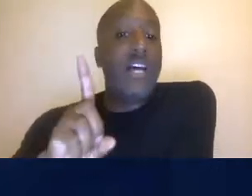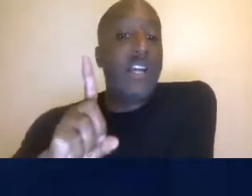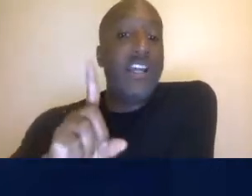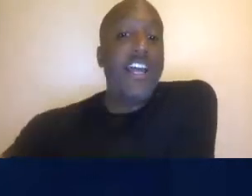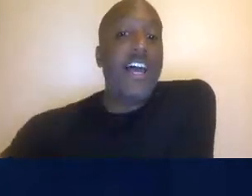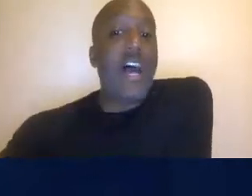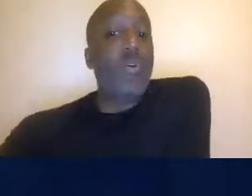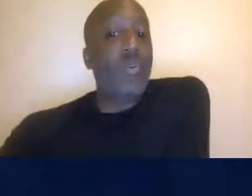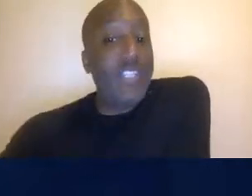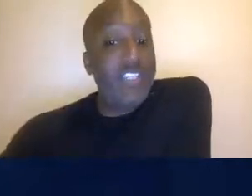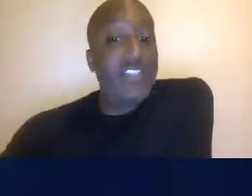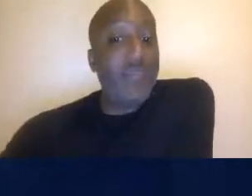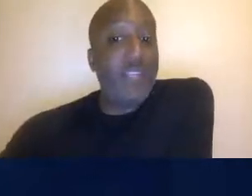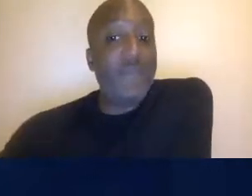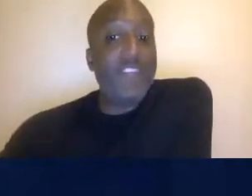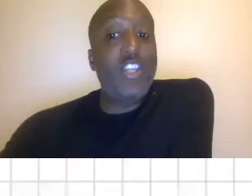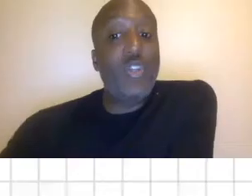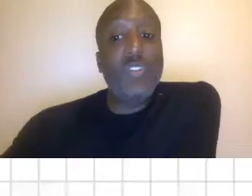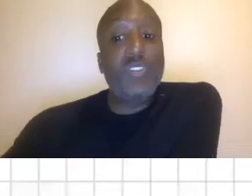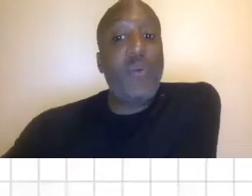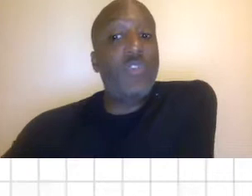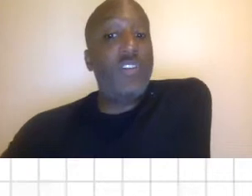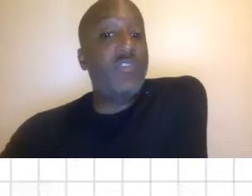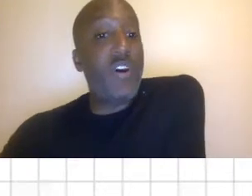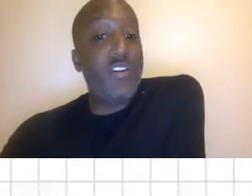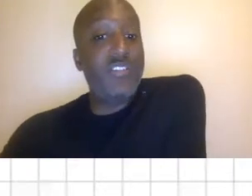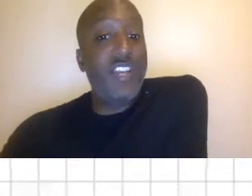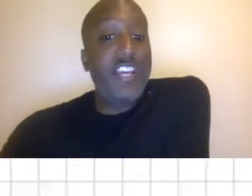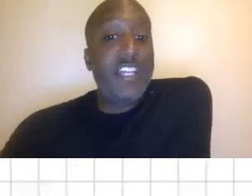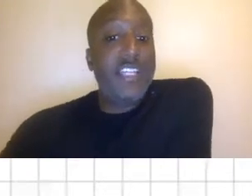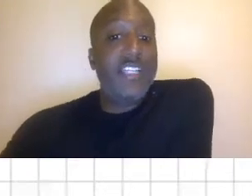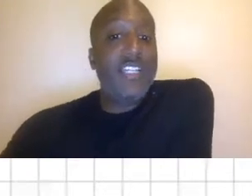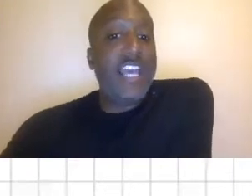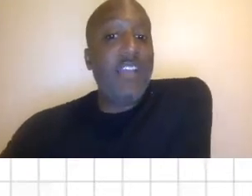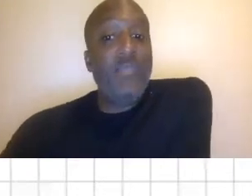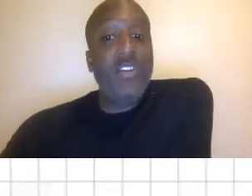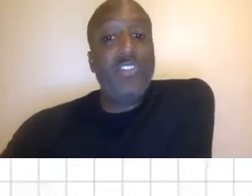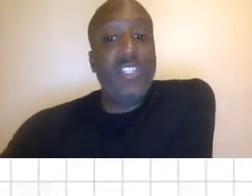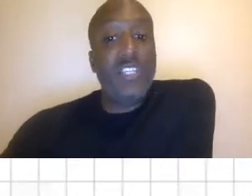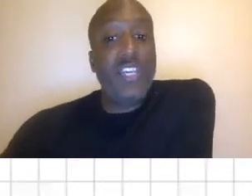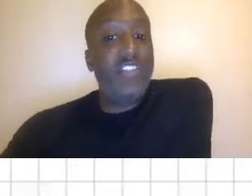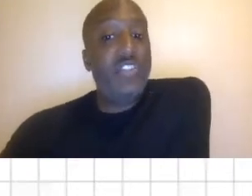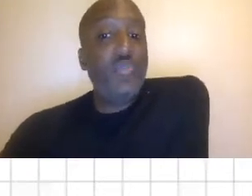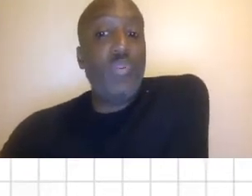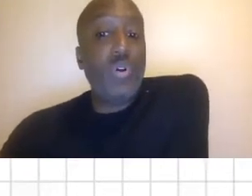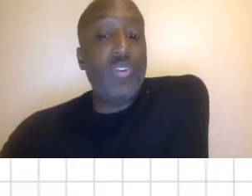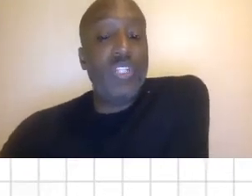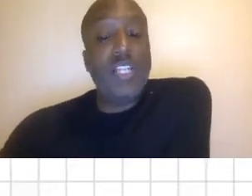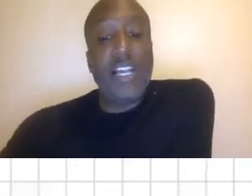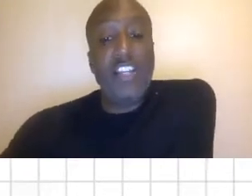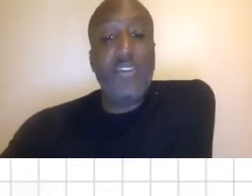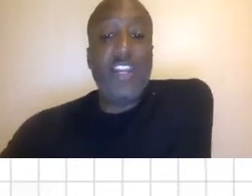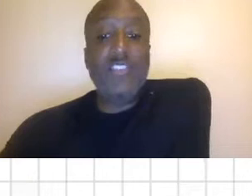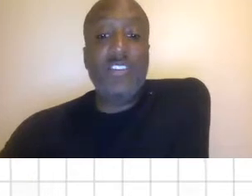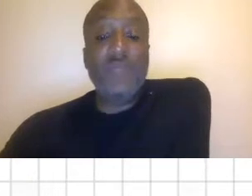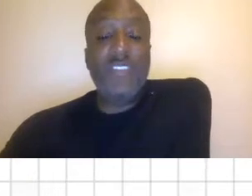is a lie. I will read each statement, then you decide which one is false. Then click A, B, or C in the Zoom poll to lock